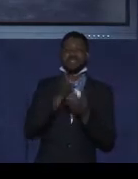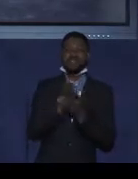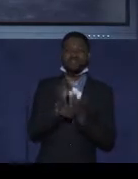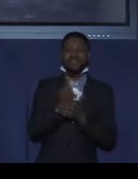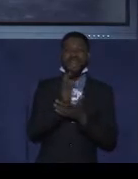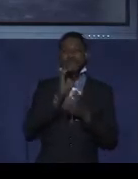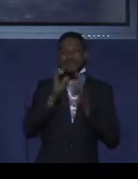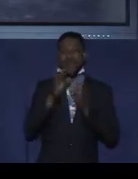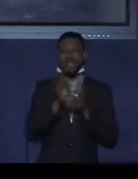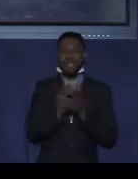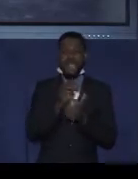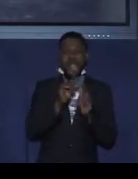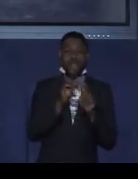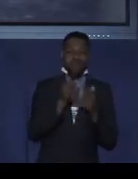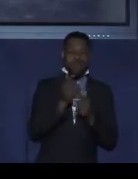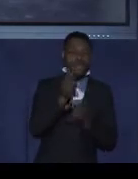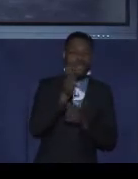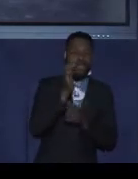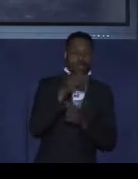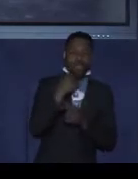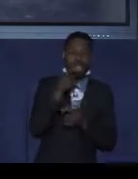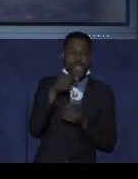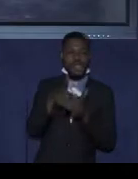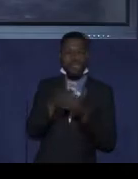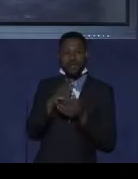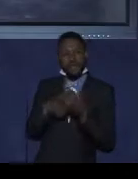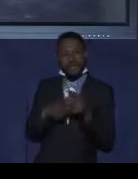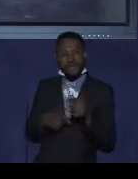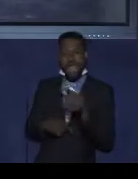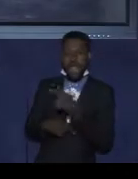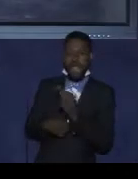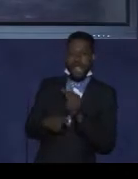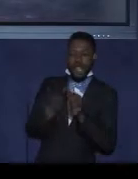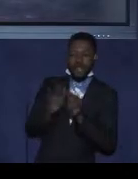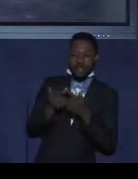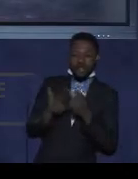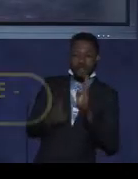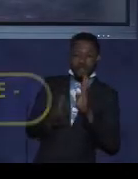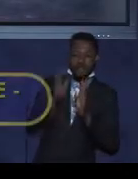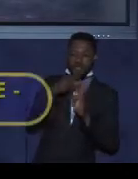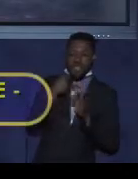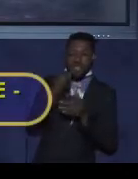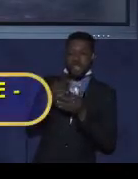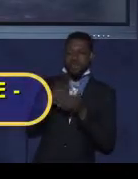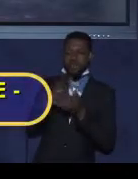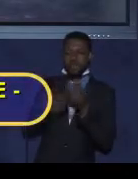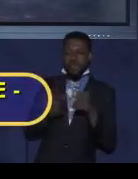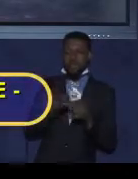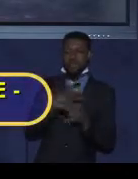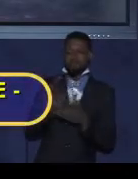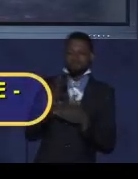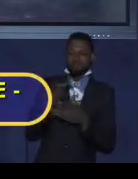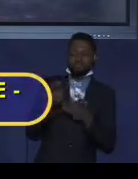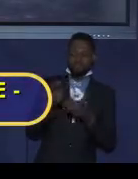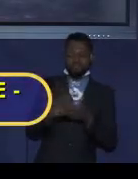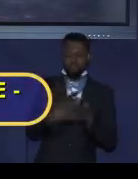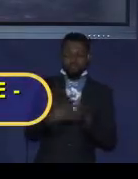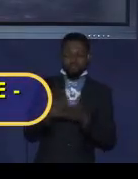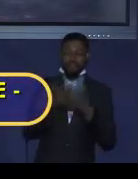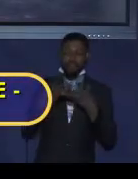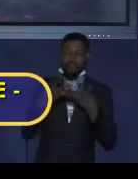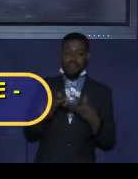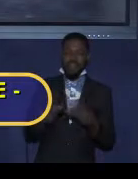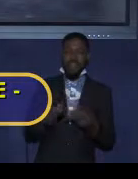that communication that group A will say, okay, this is what happened. Group B will say, this is what happened, and they will be able to resolve it.